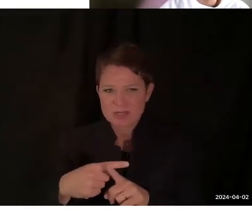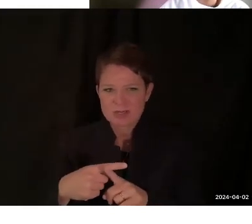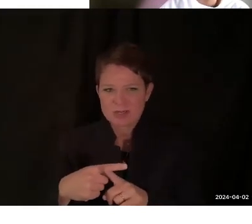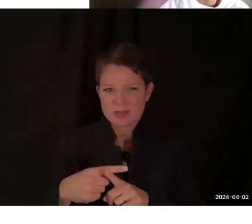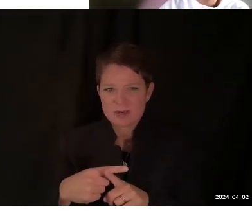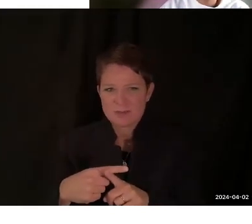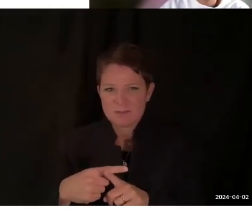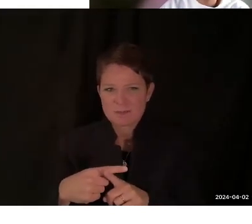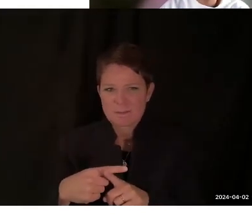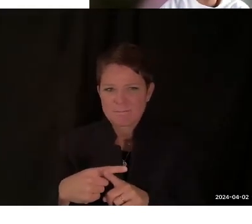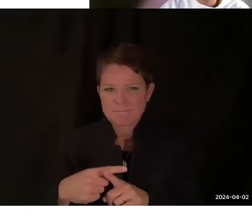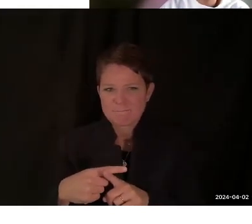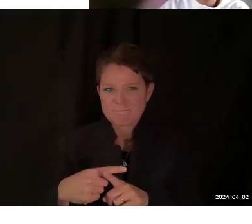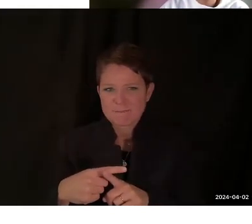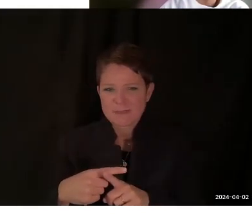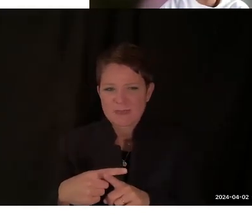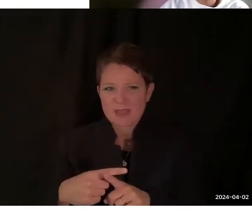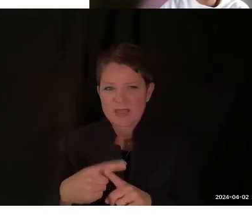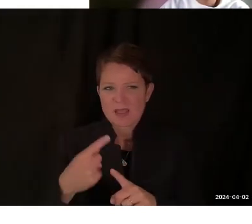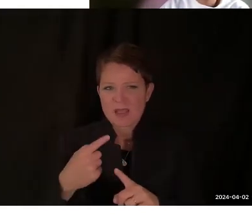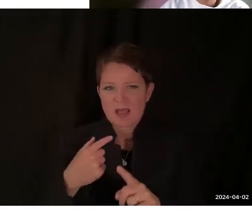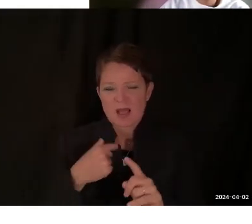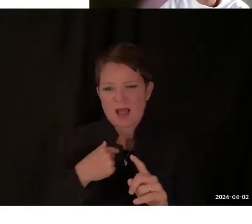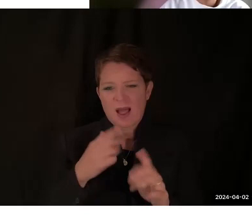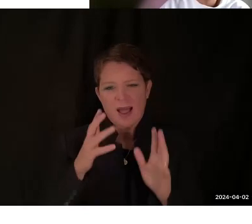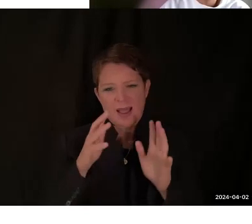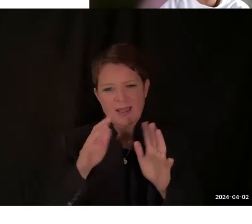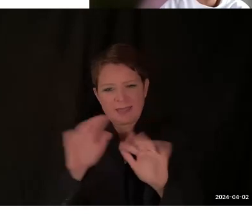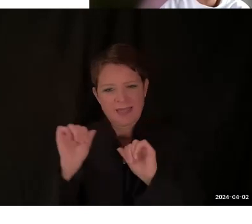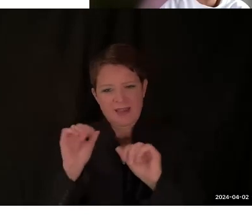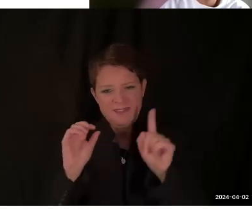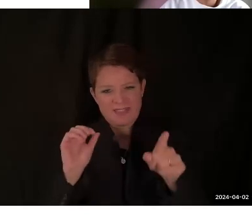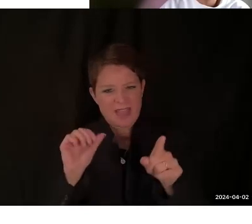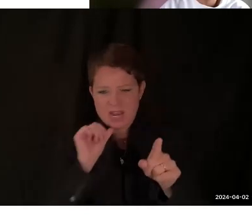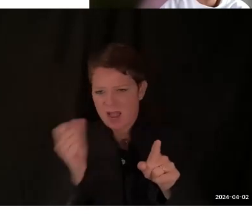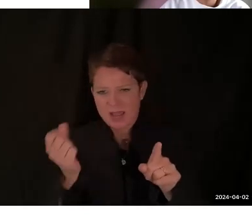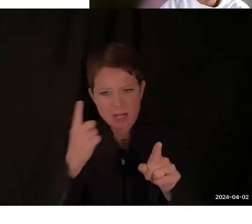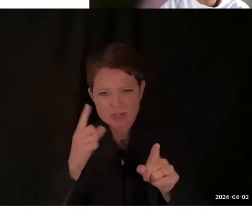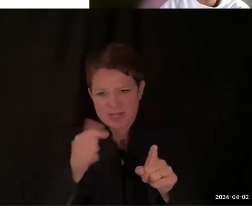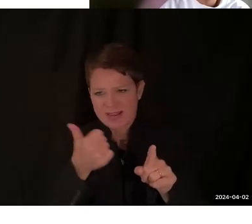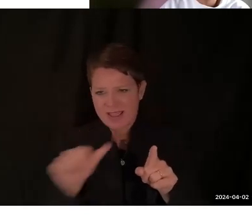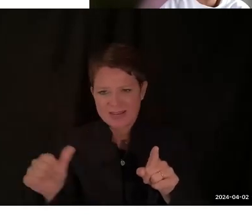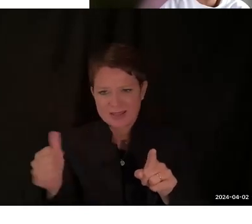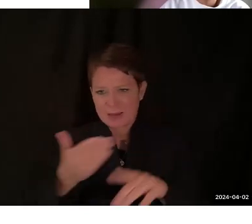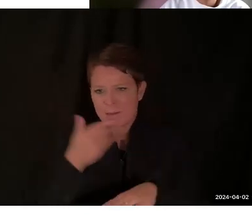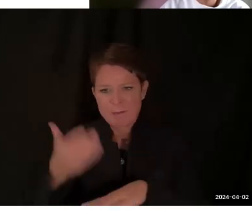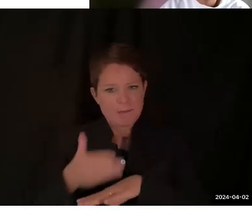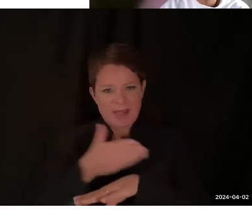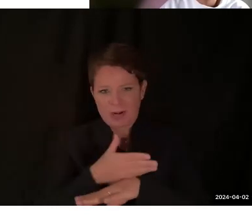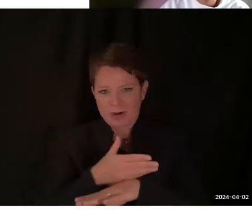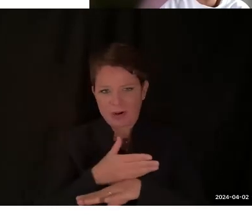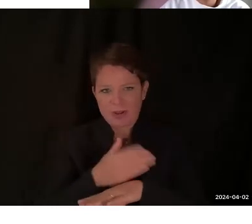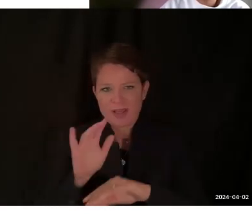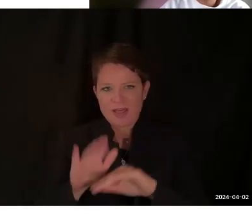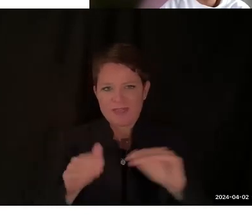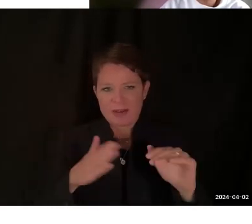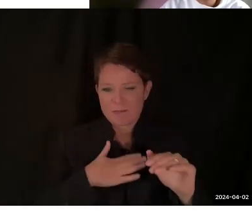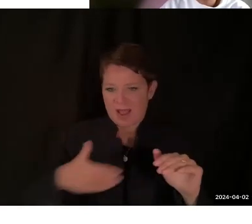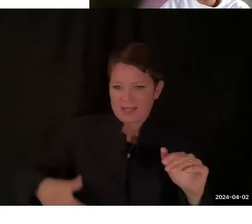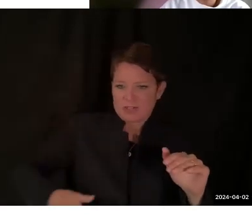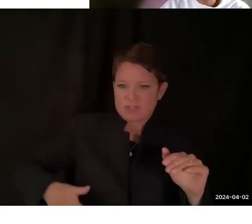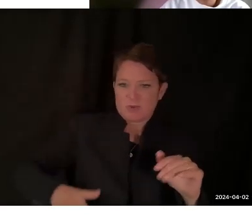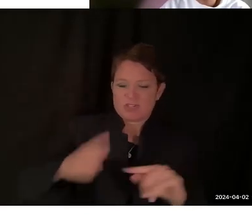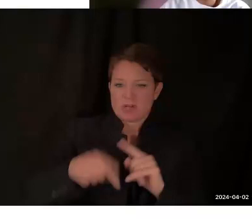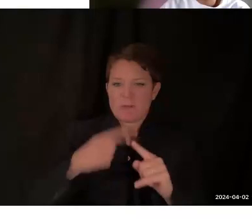but I came out of that not understanding anything better than my intuition